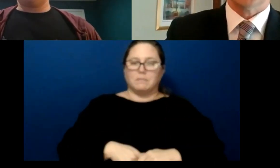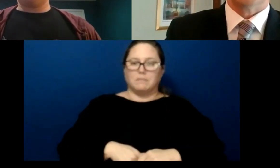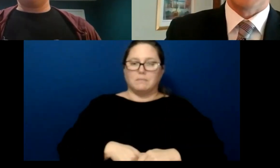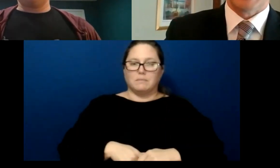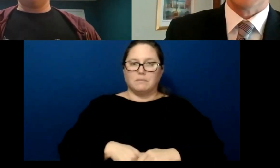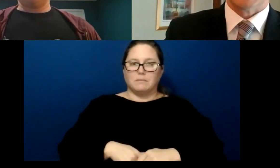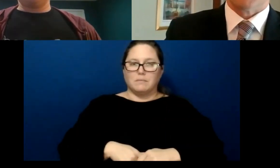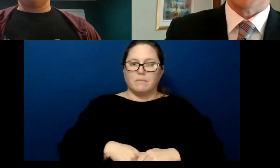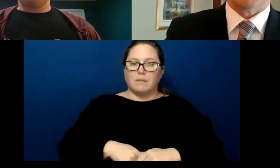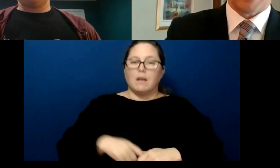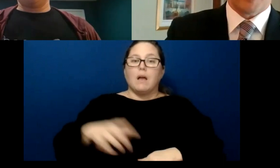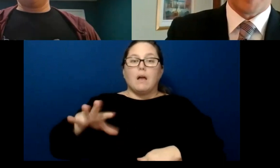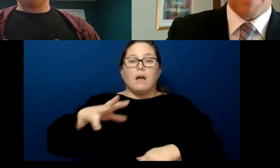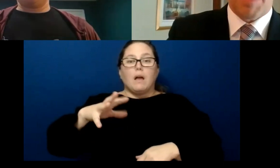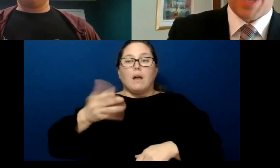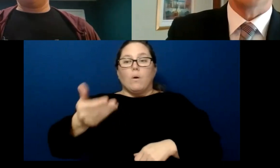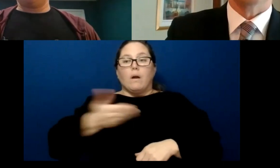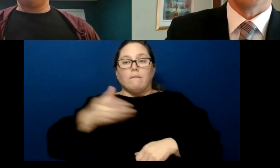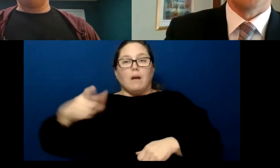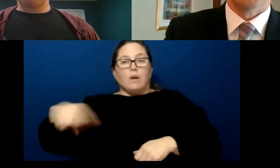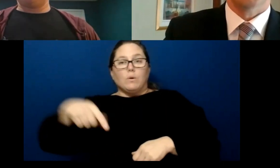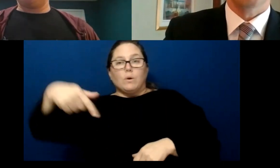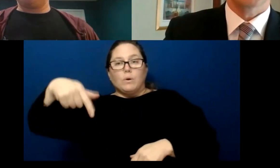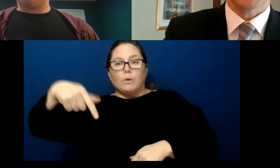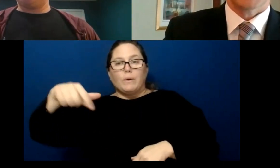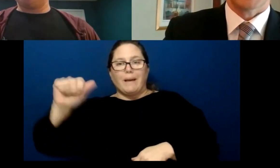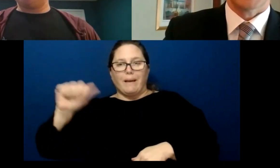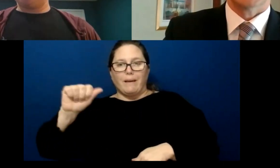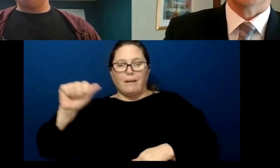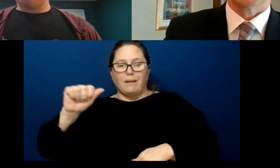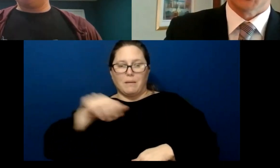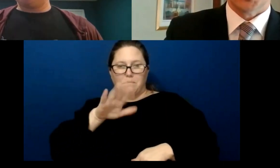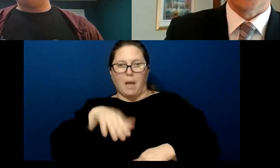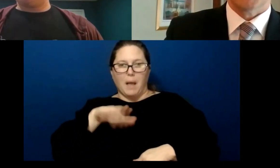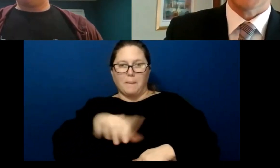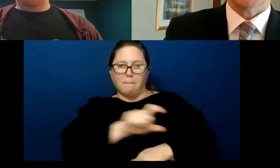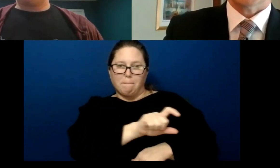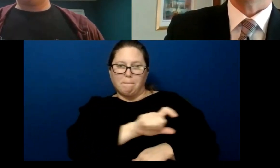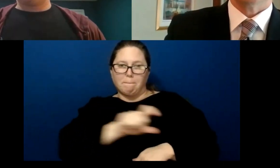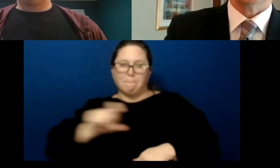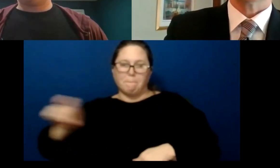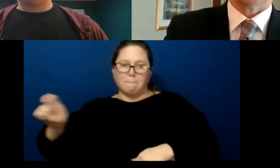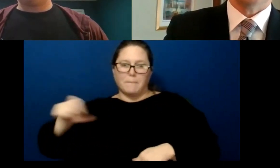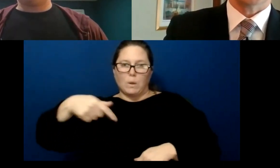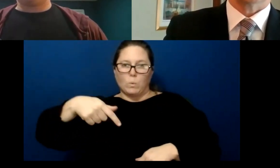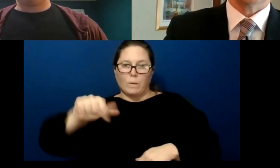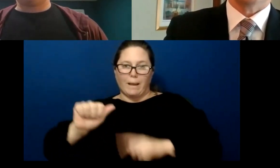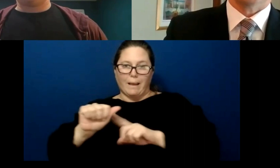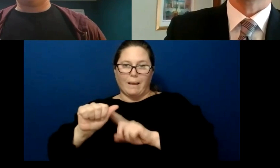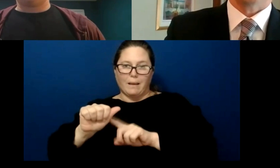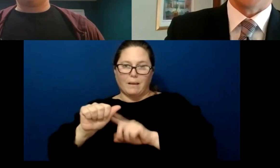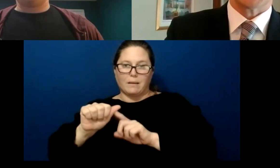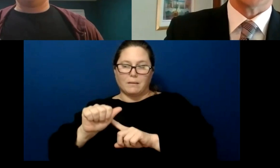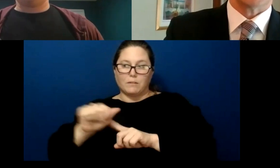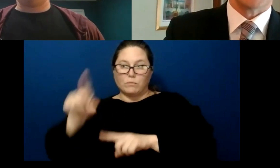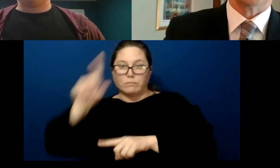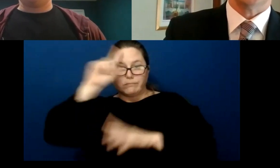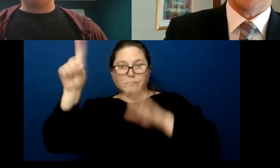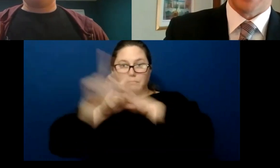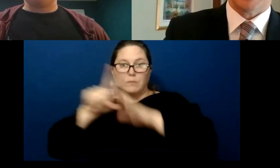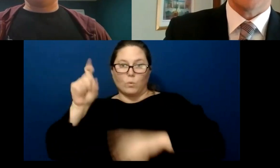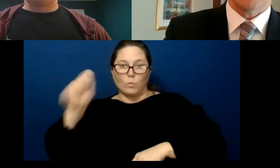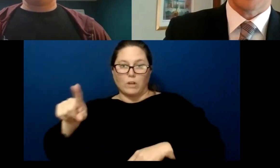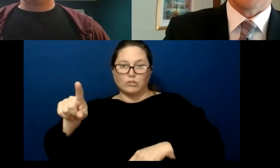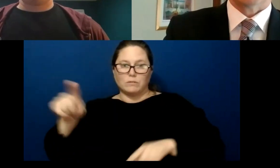our Q&A area along that bottom row in Zoom. And please start putting your own questions